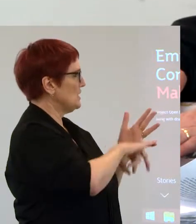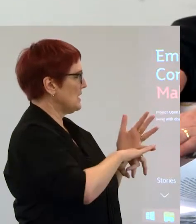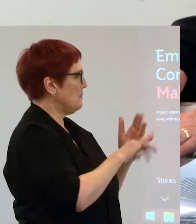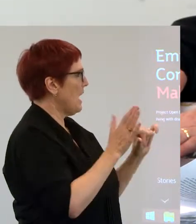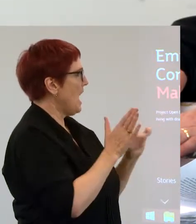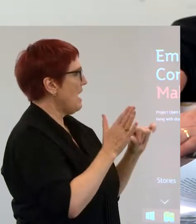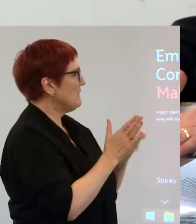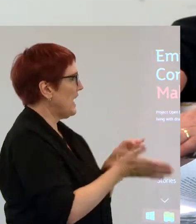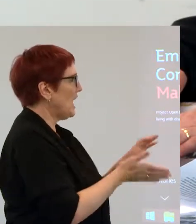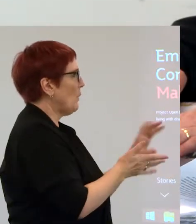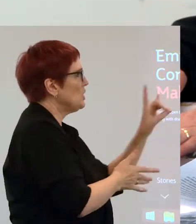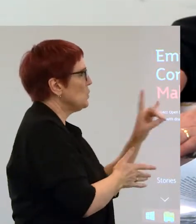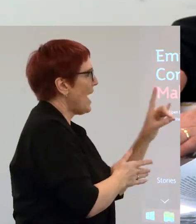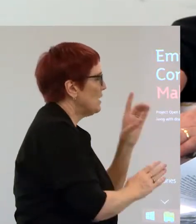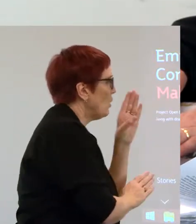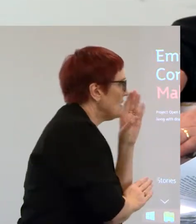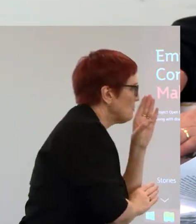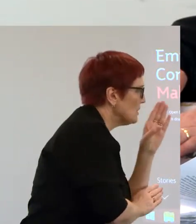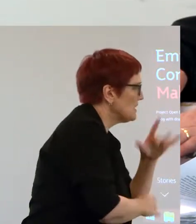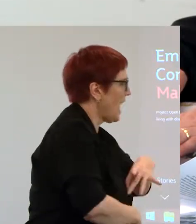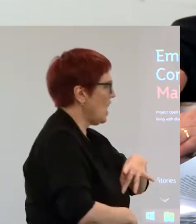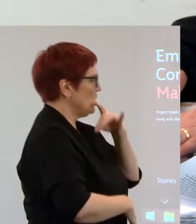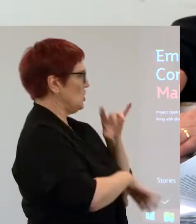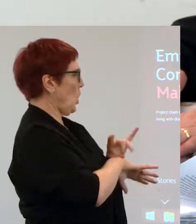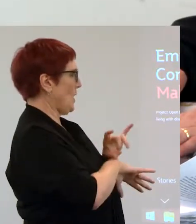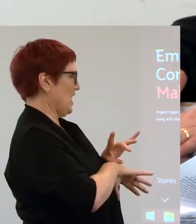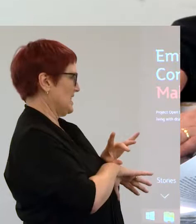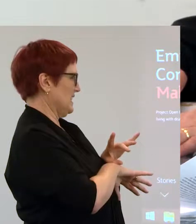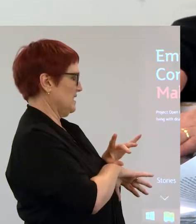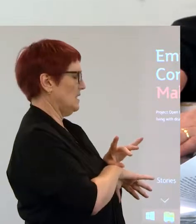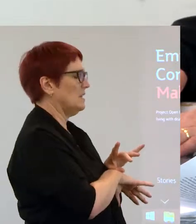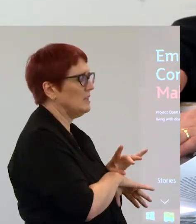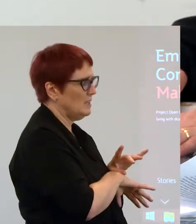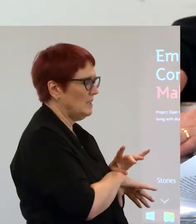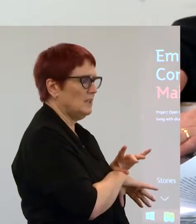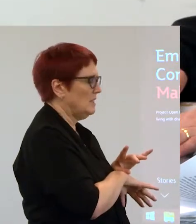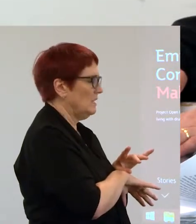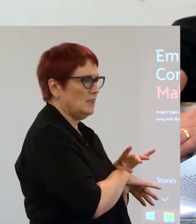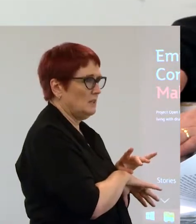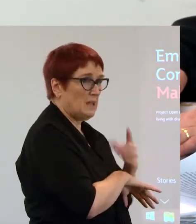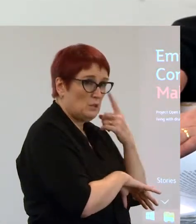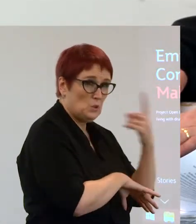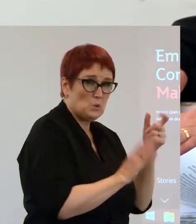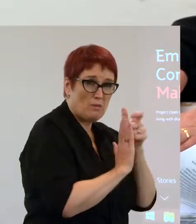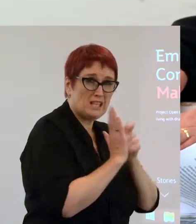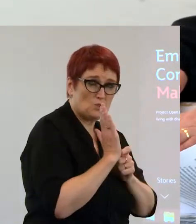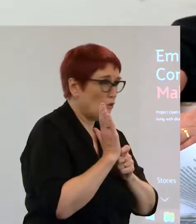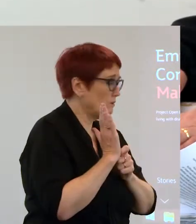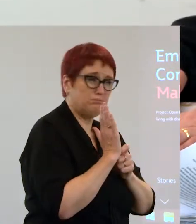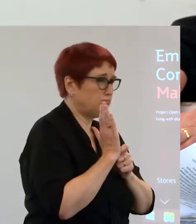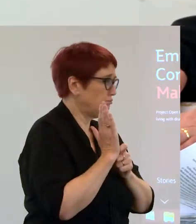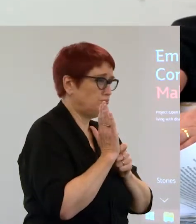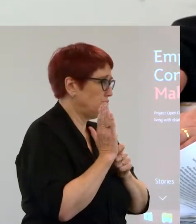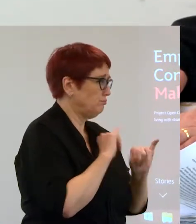to Animal Whisperers, Soul Counsellors and Spiritual Coaches. And some of you may have seen that article.